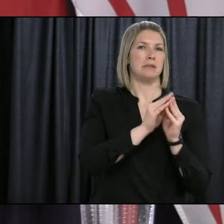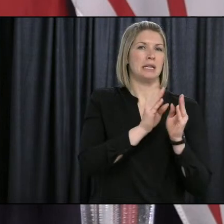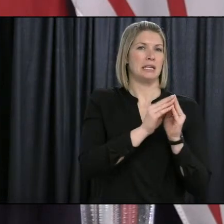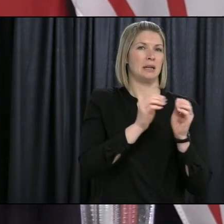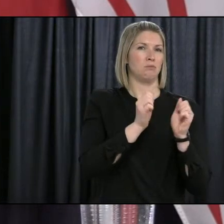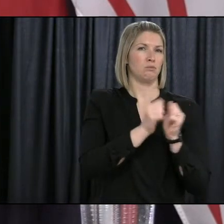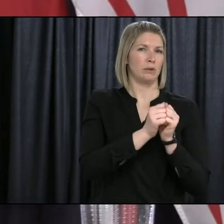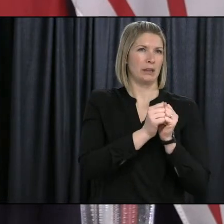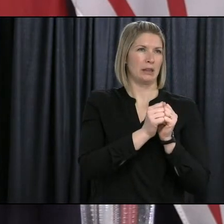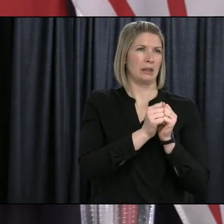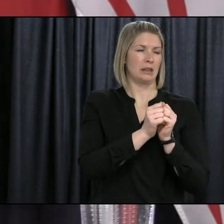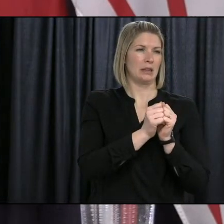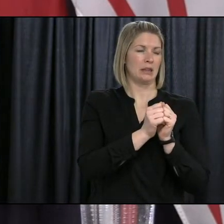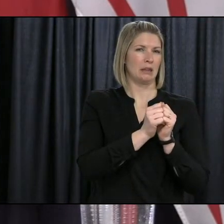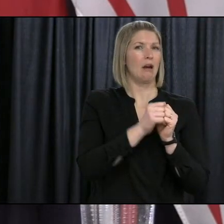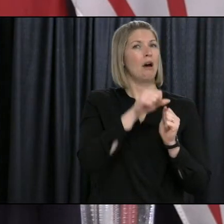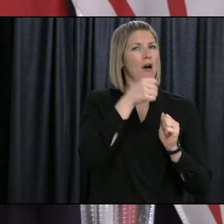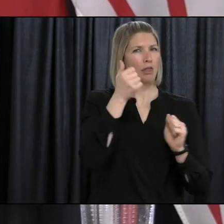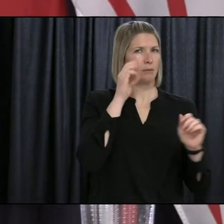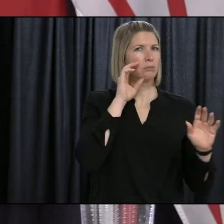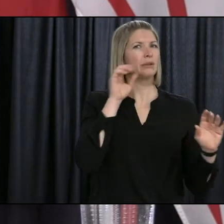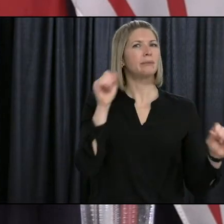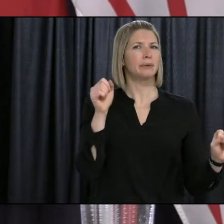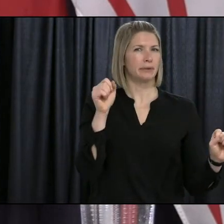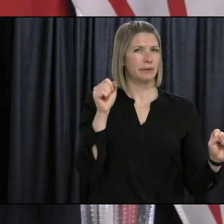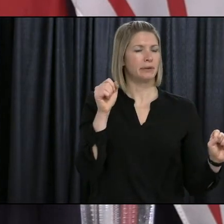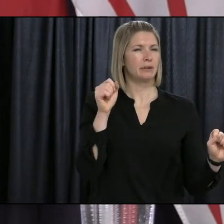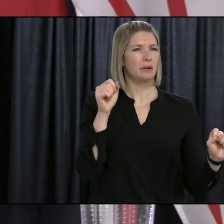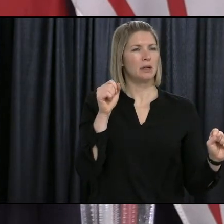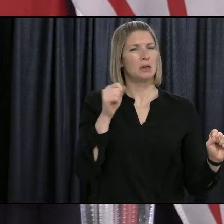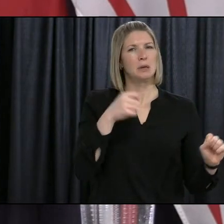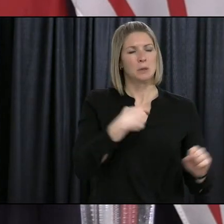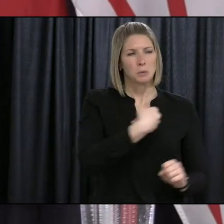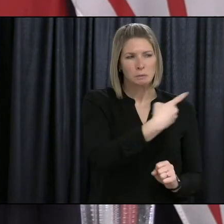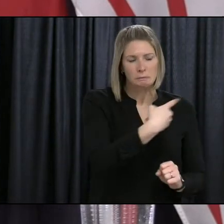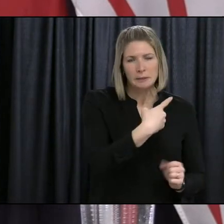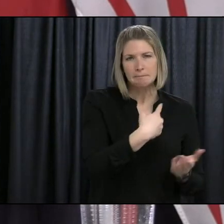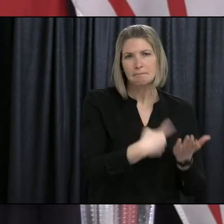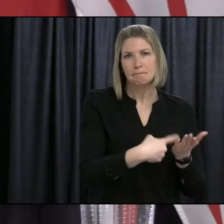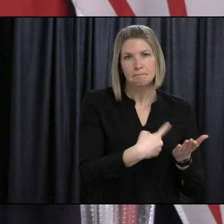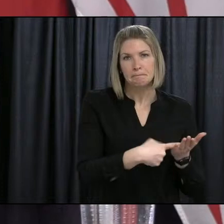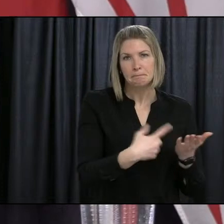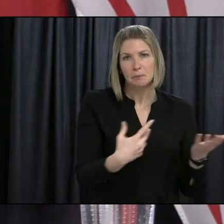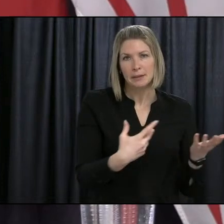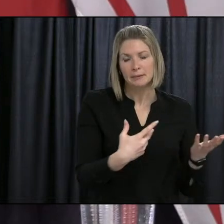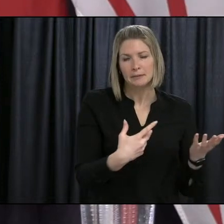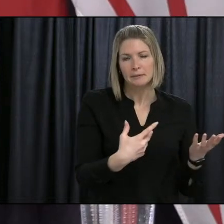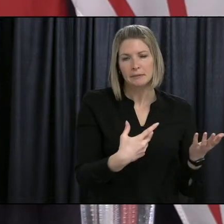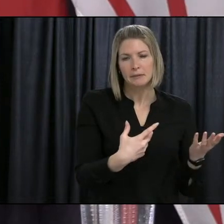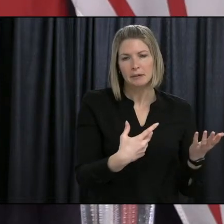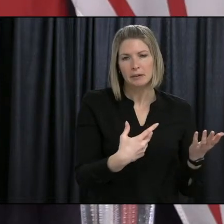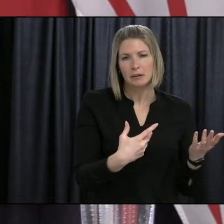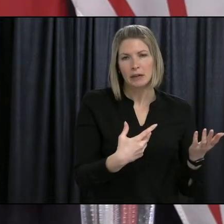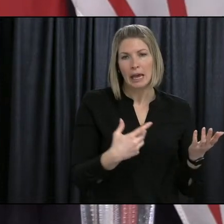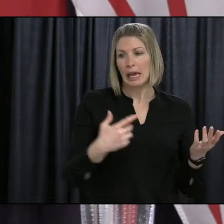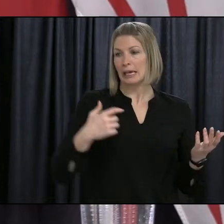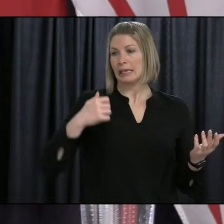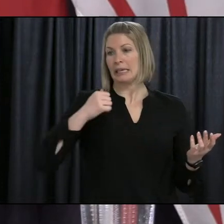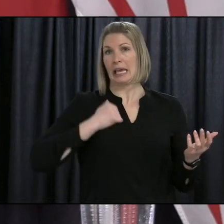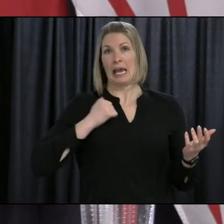We talked about, looking into the future about ensuring that Canada as a